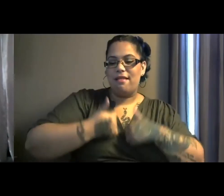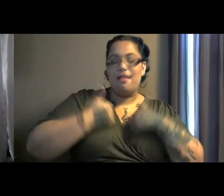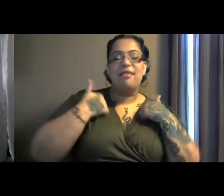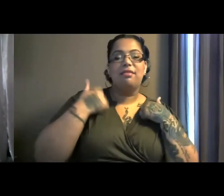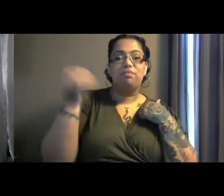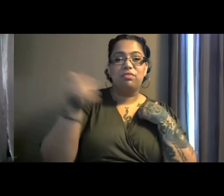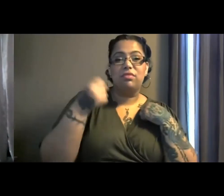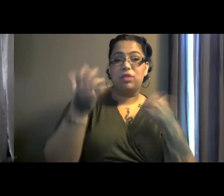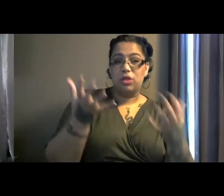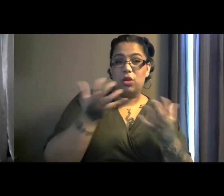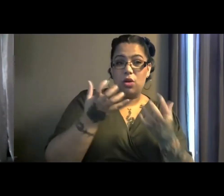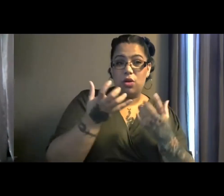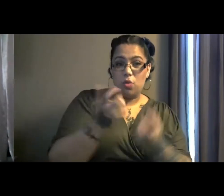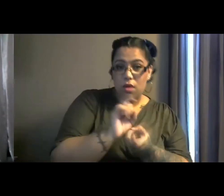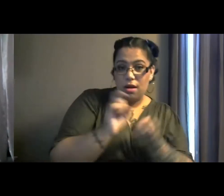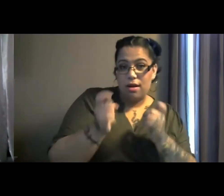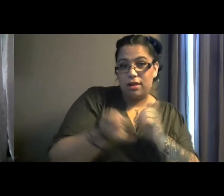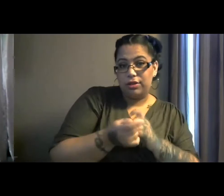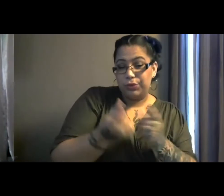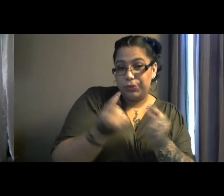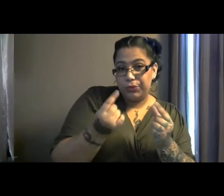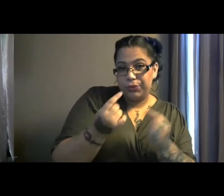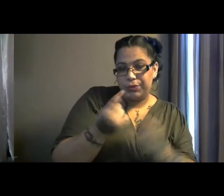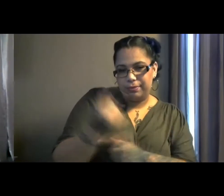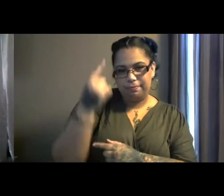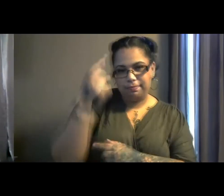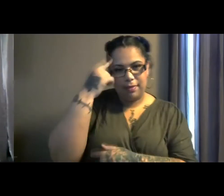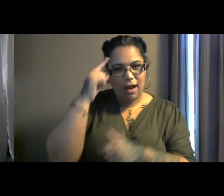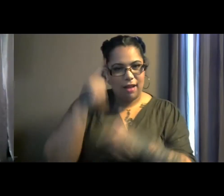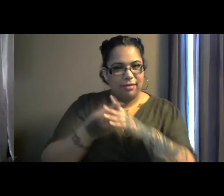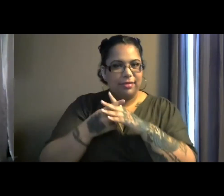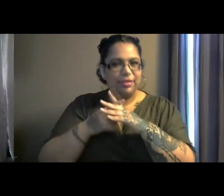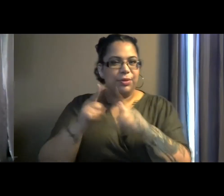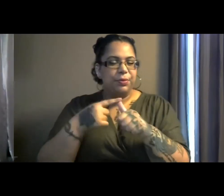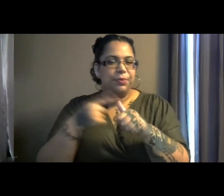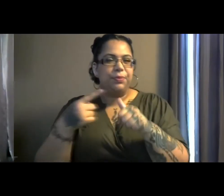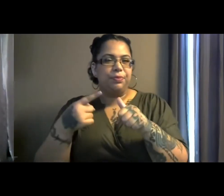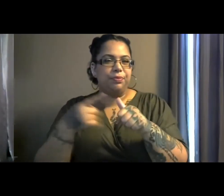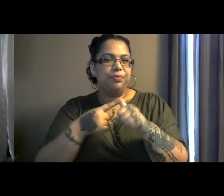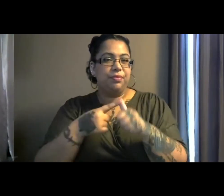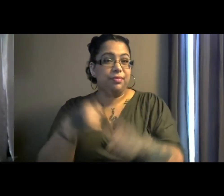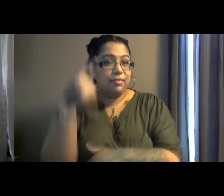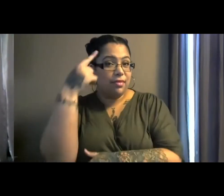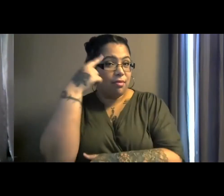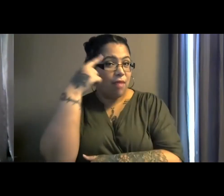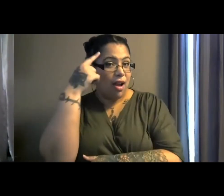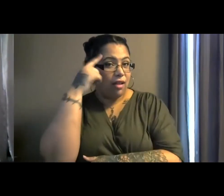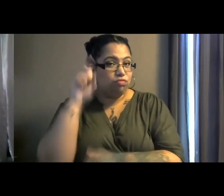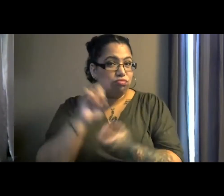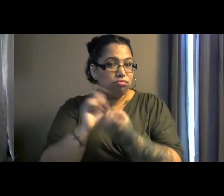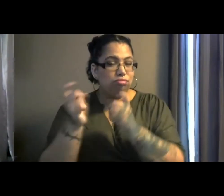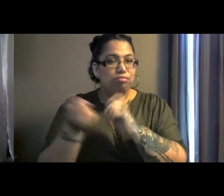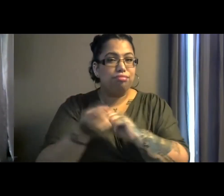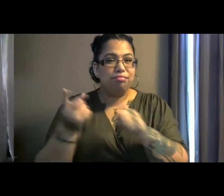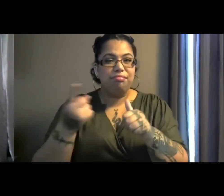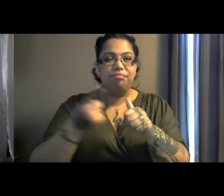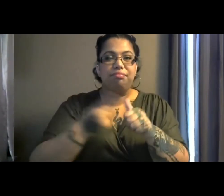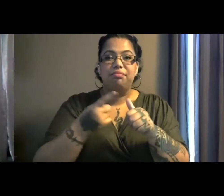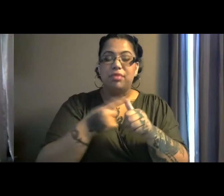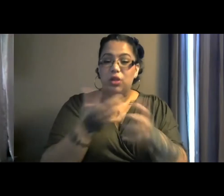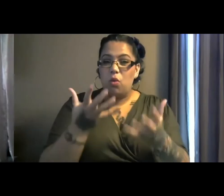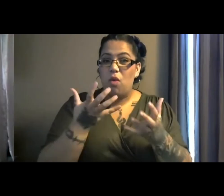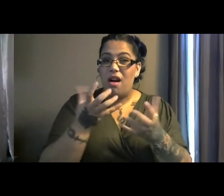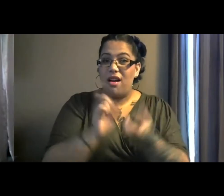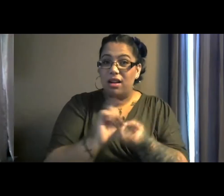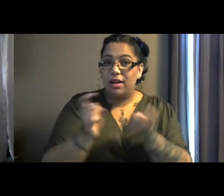you want to change, start with your mind. If you want to change, start with your mind. If you want to change, start with